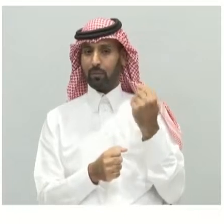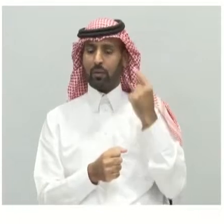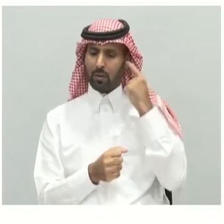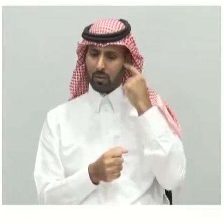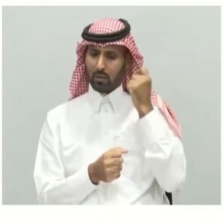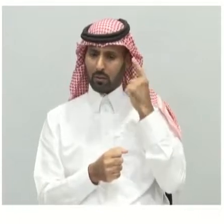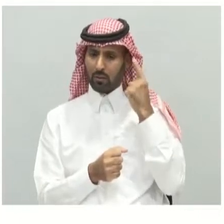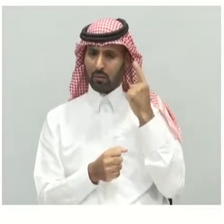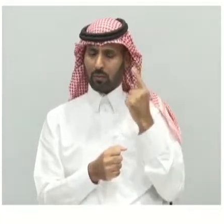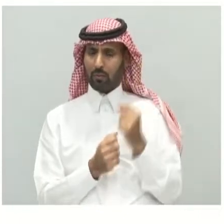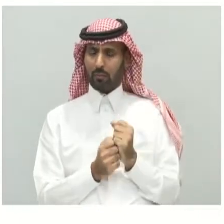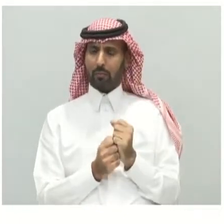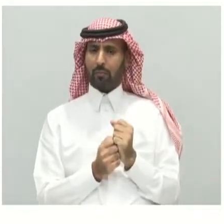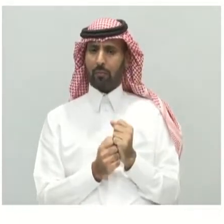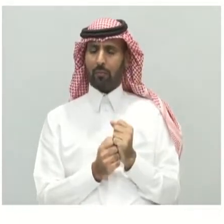idea,